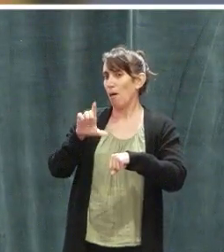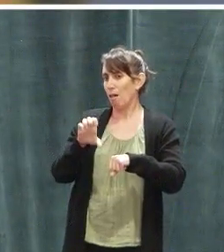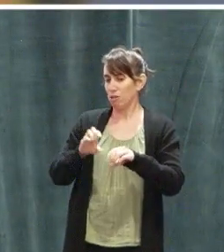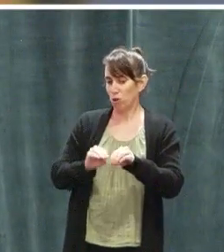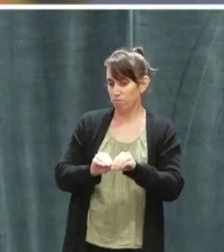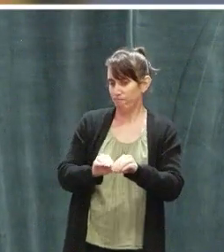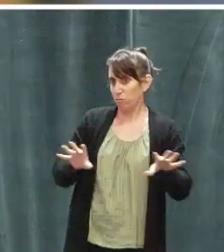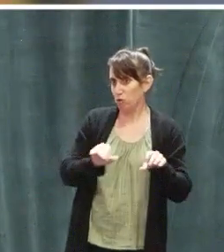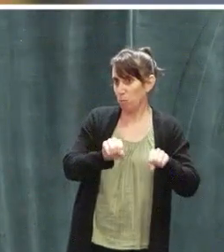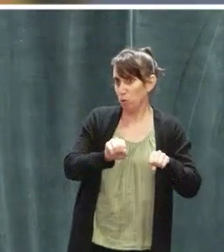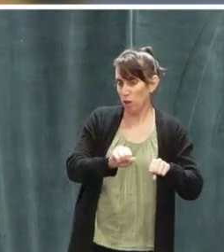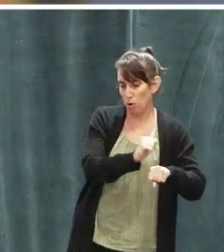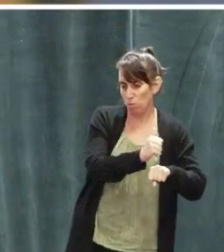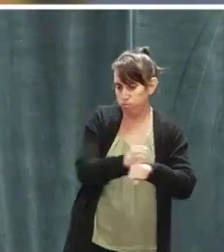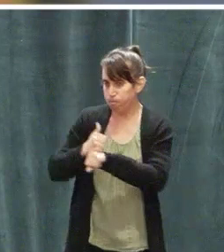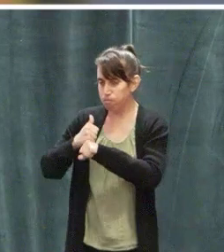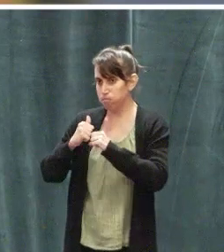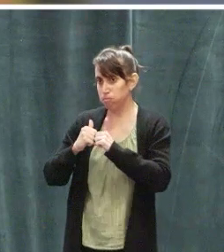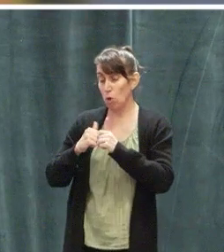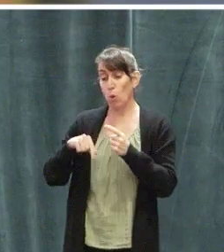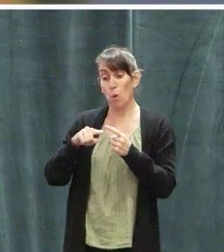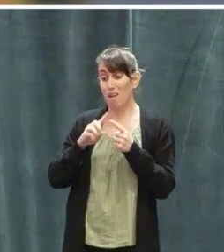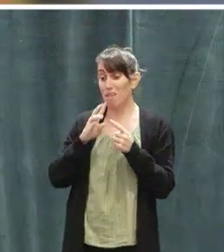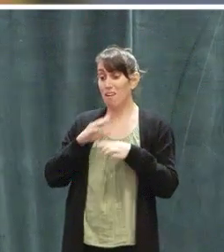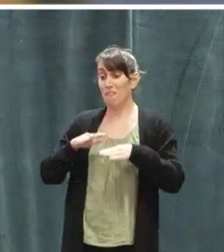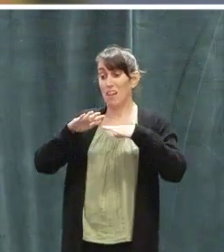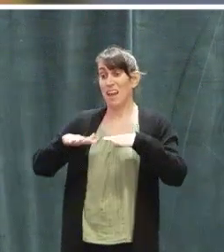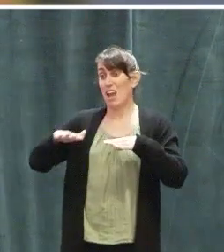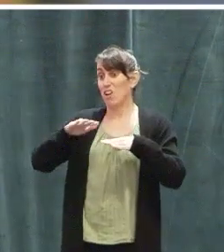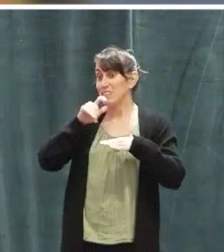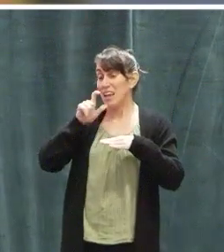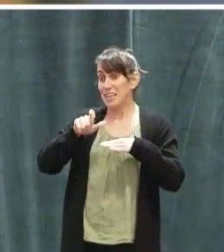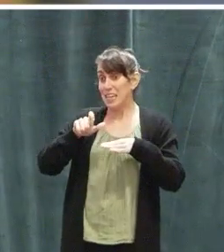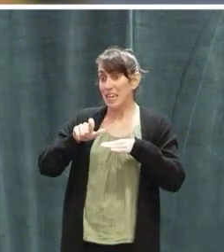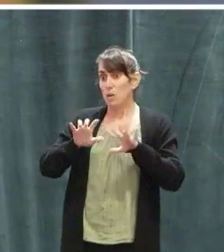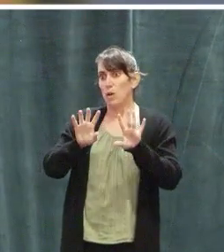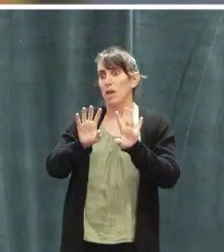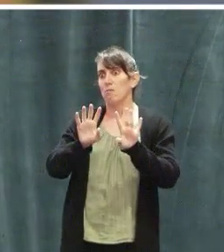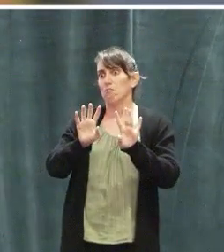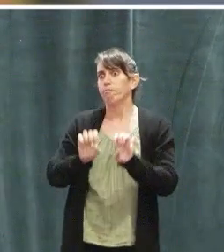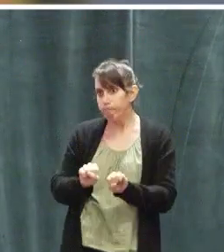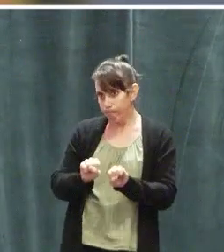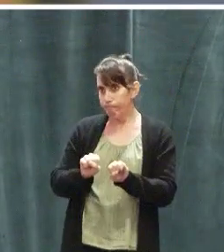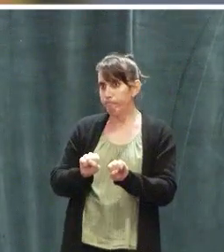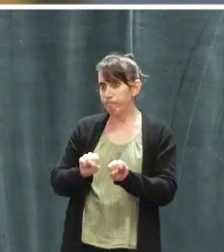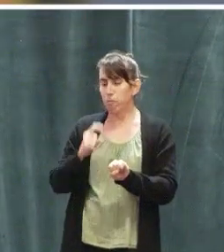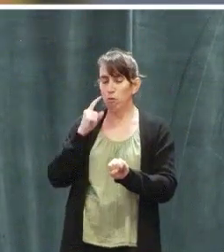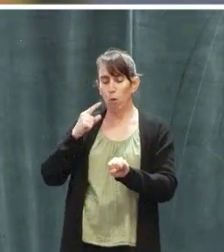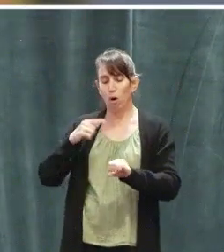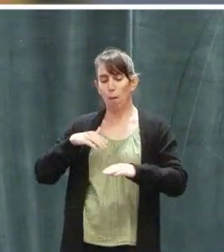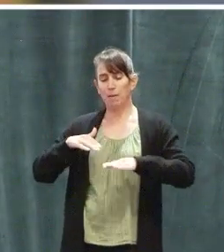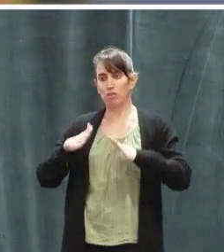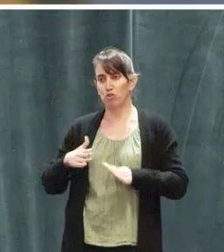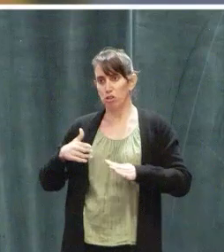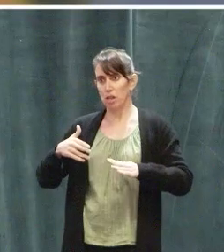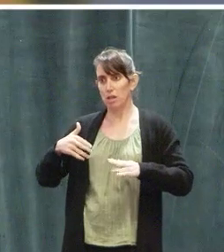when the flood barrier is not needed, will be retained as pedestrian access and with